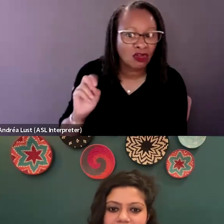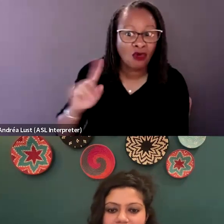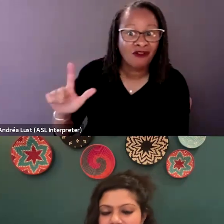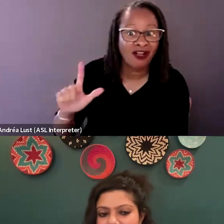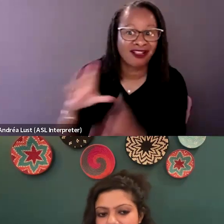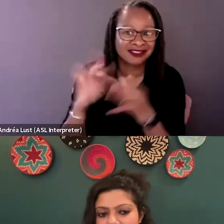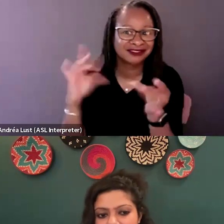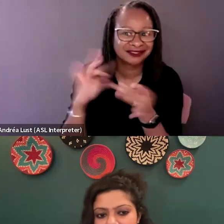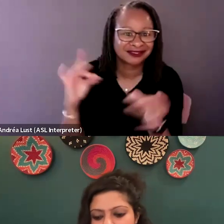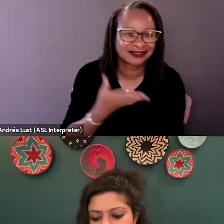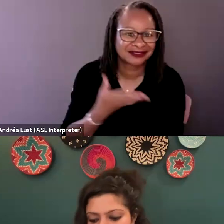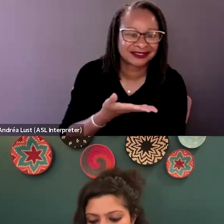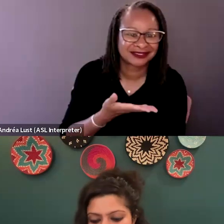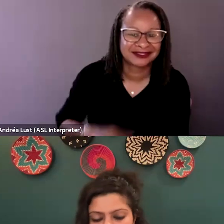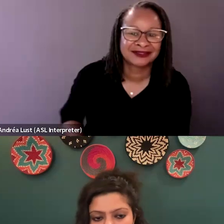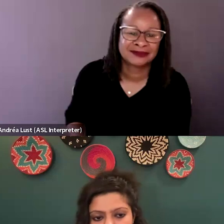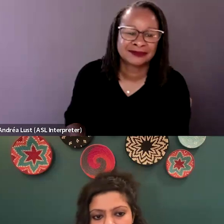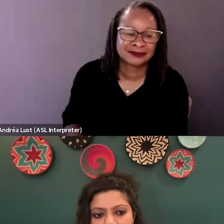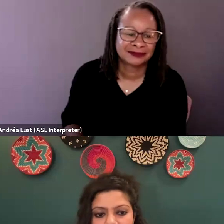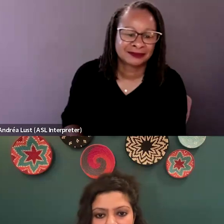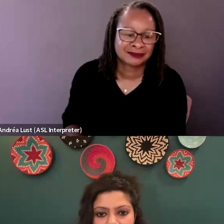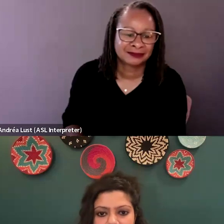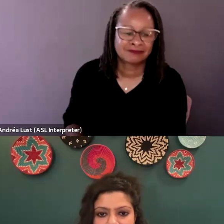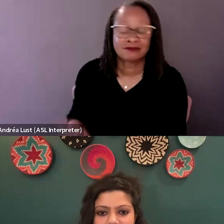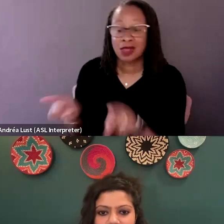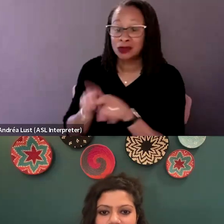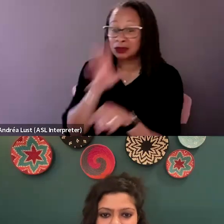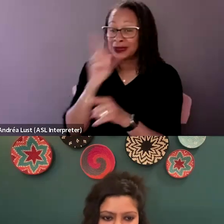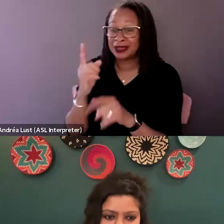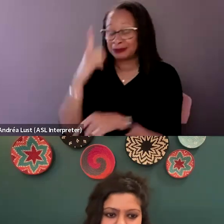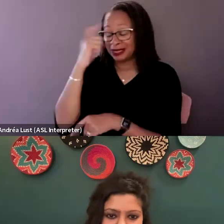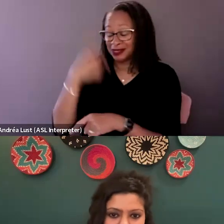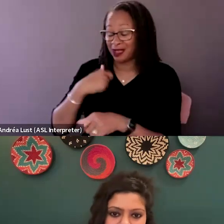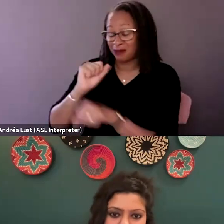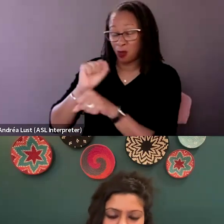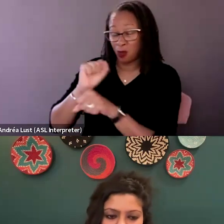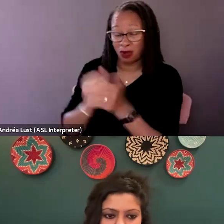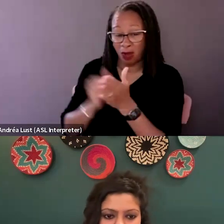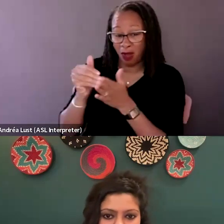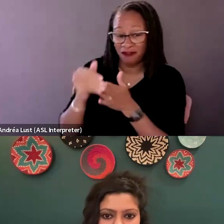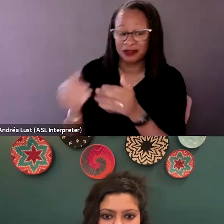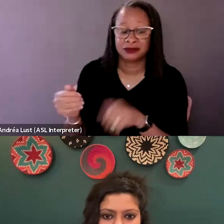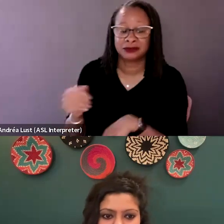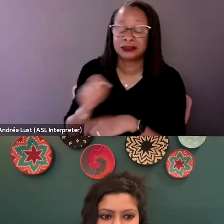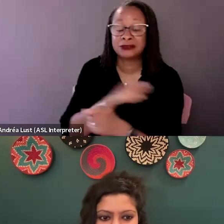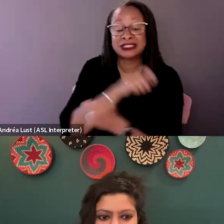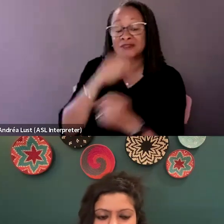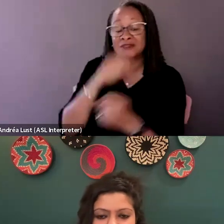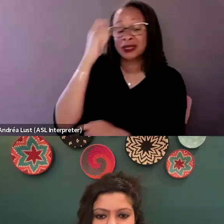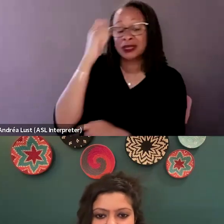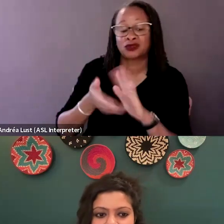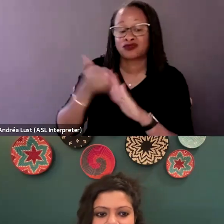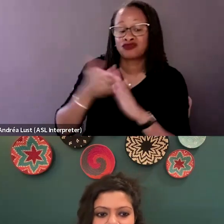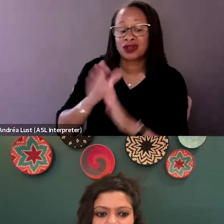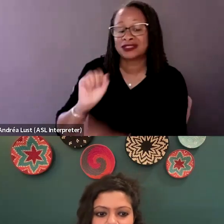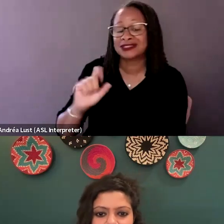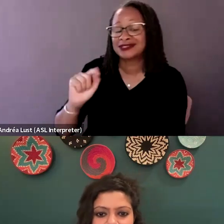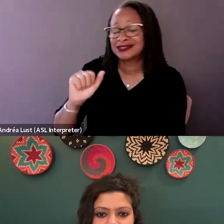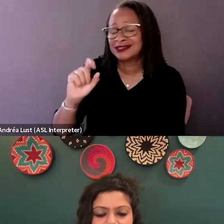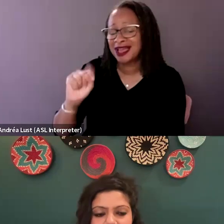fiction? Is this non-fiction? There's always some variation on that theme. And I think for me, that is usually like um it tells